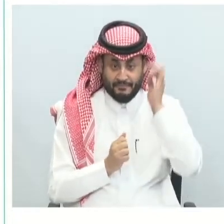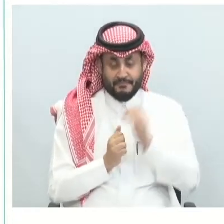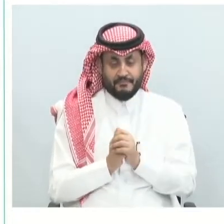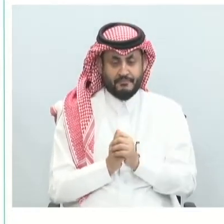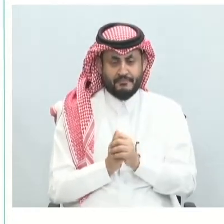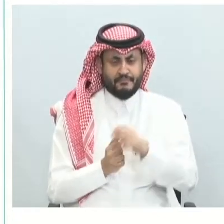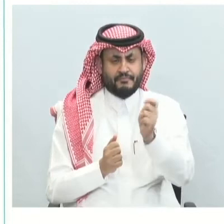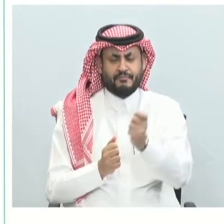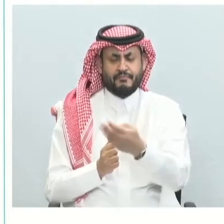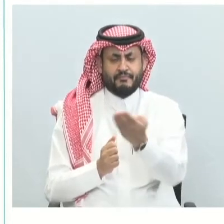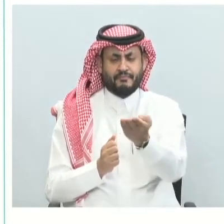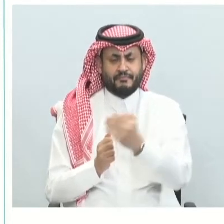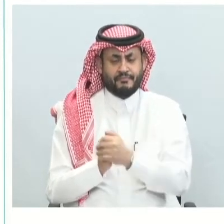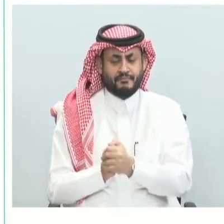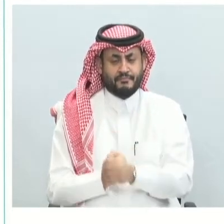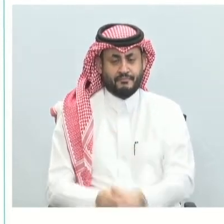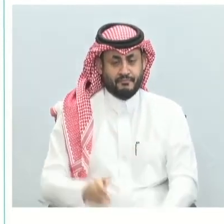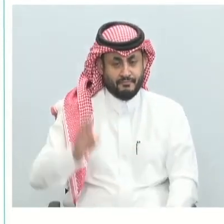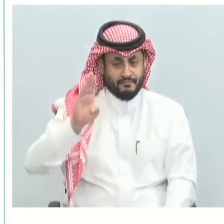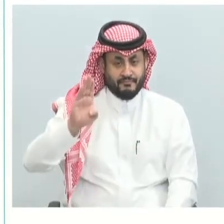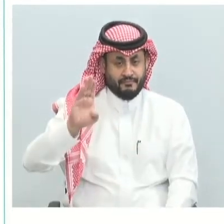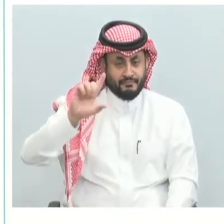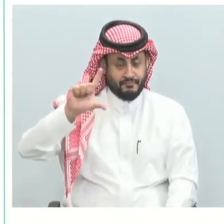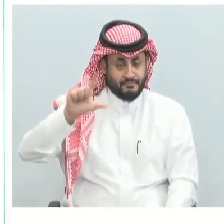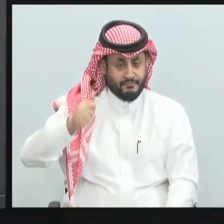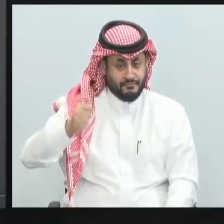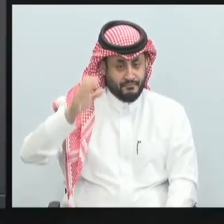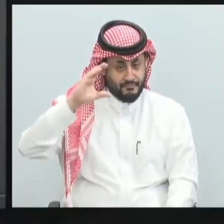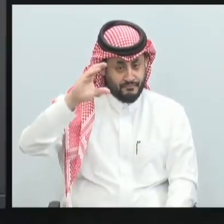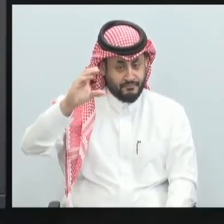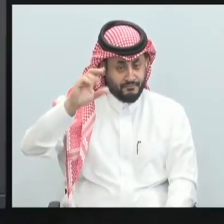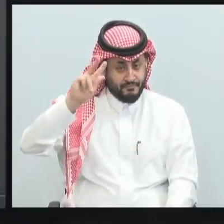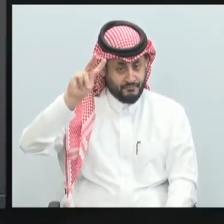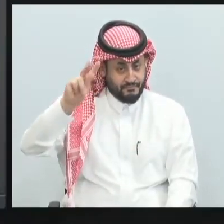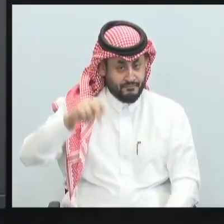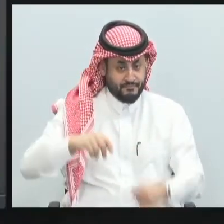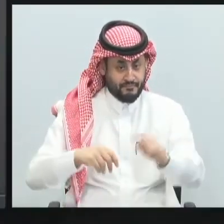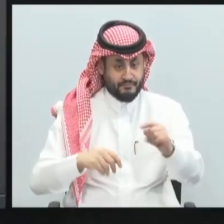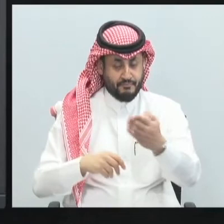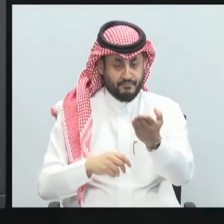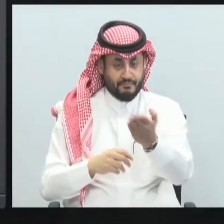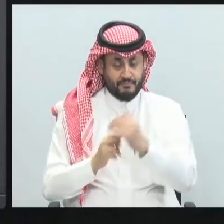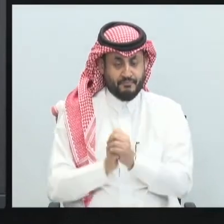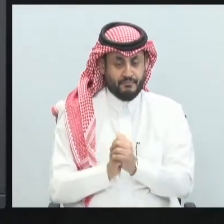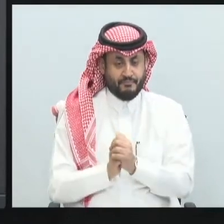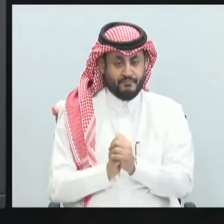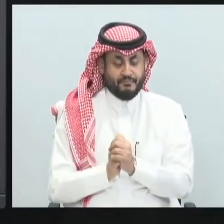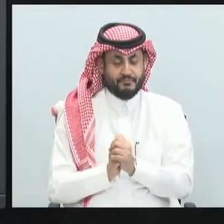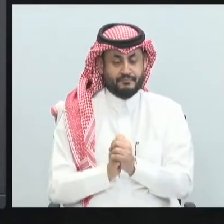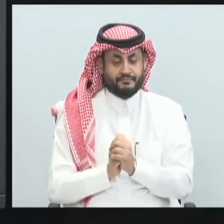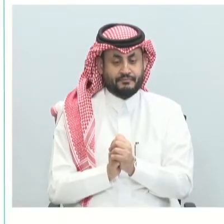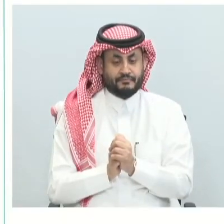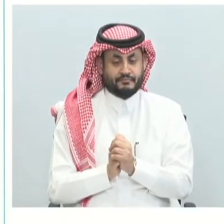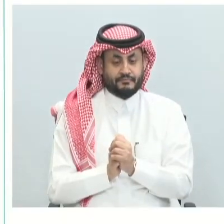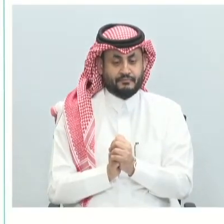Black. I'm wearing black today. Yes, what is the color here? Black. Excellent. Yes, we have black. That's